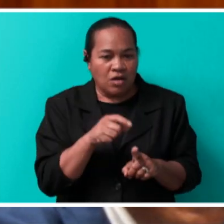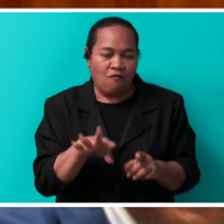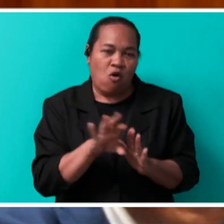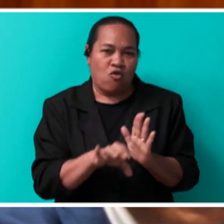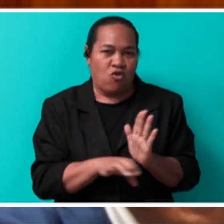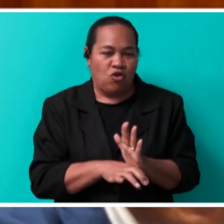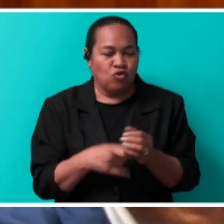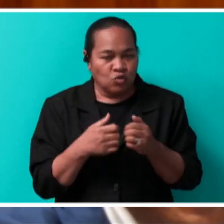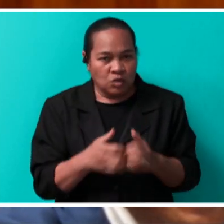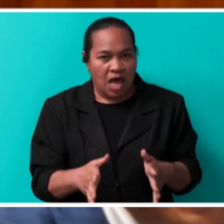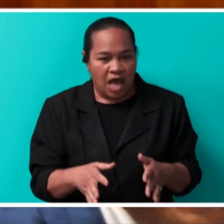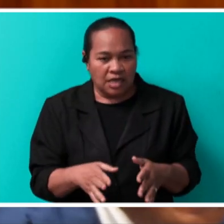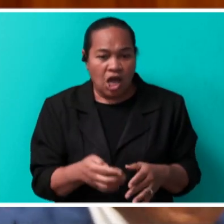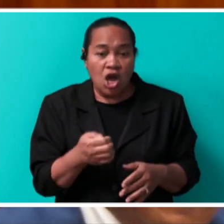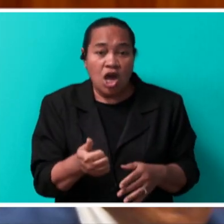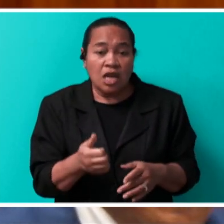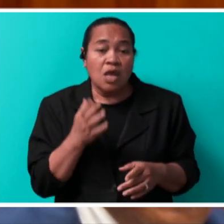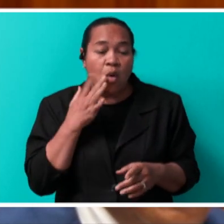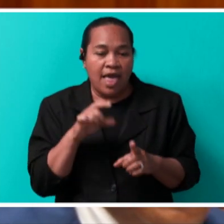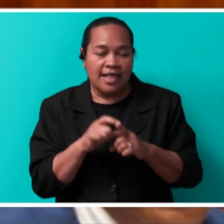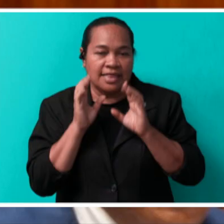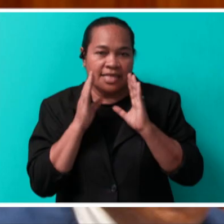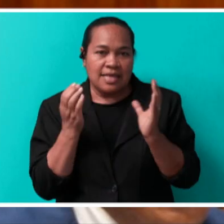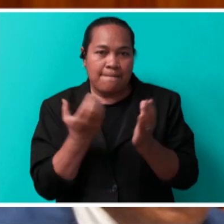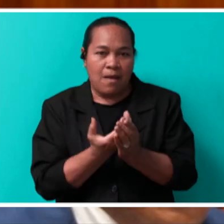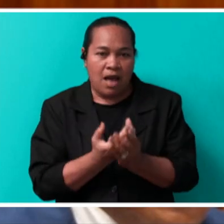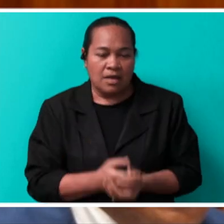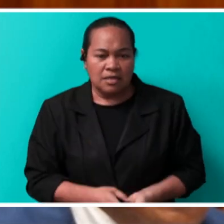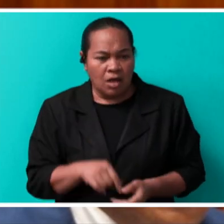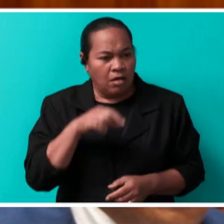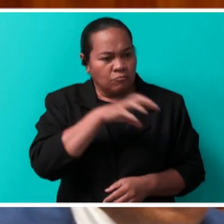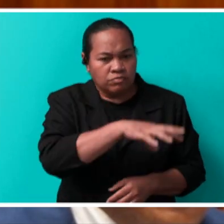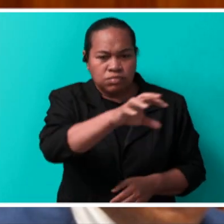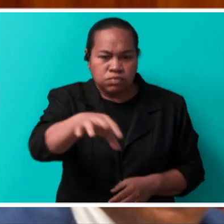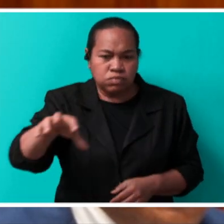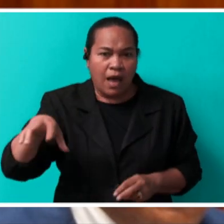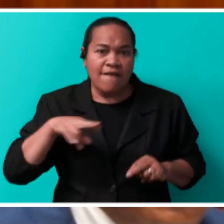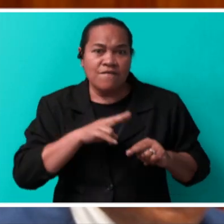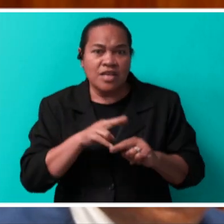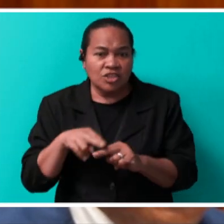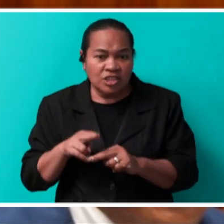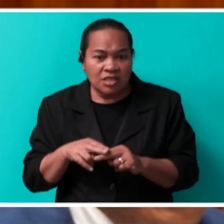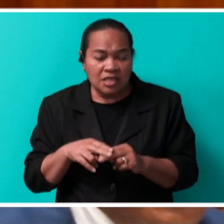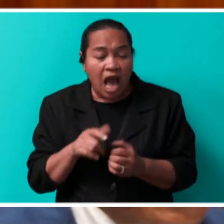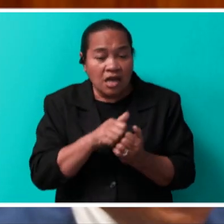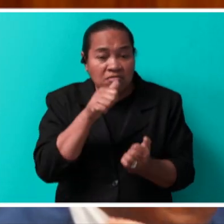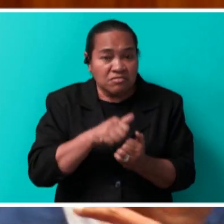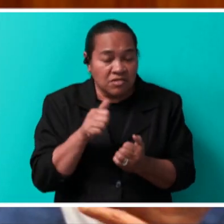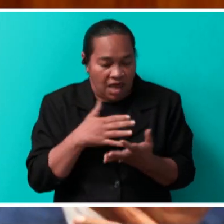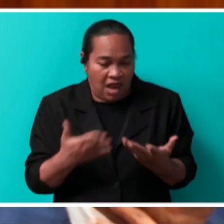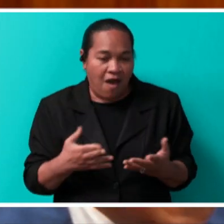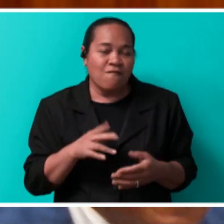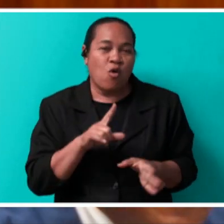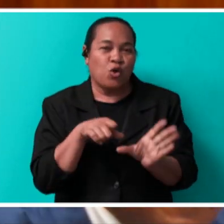start in early December at Gawia. Throughout Fiji, micro qualification programs are held for the youth